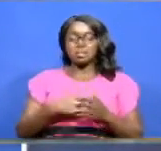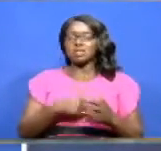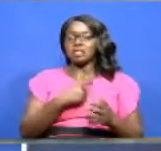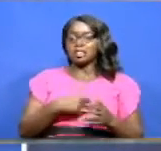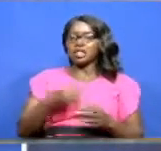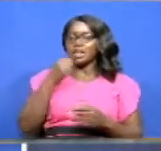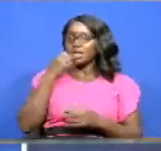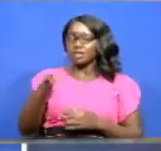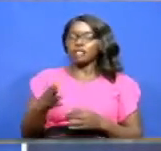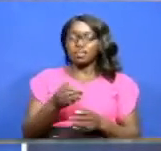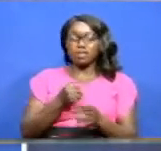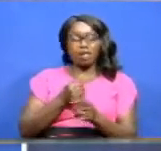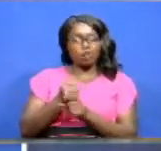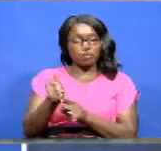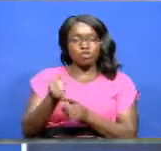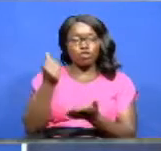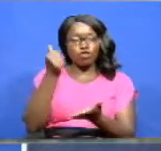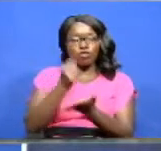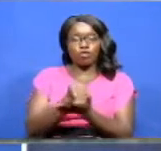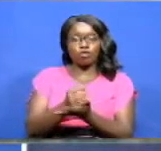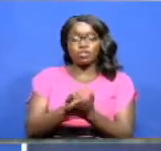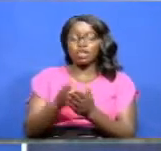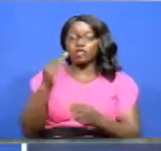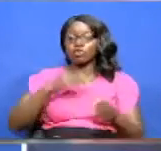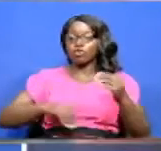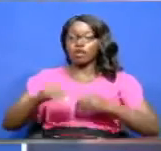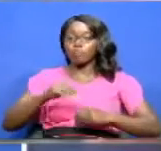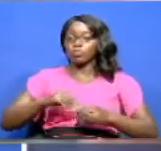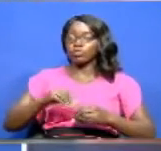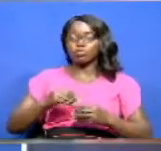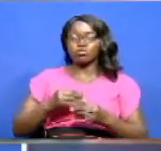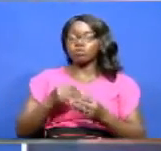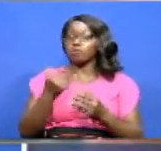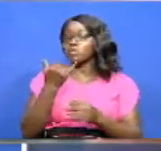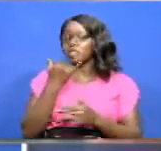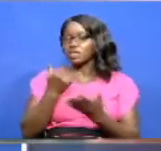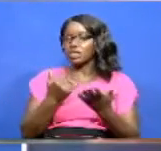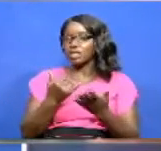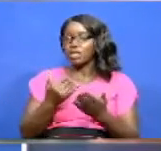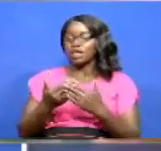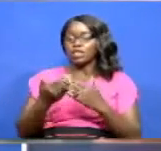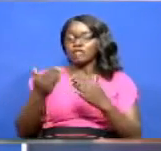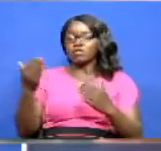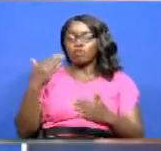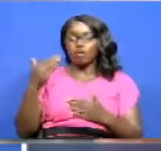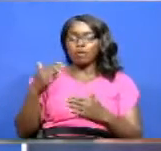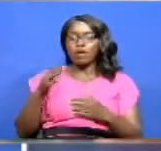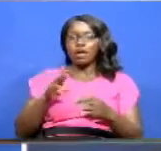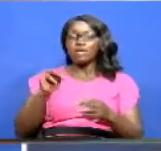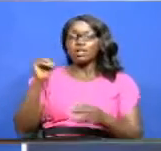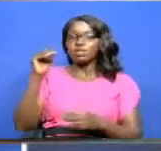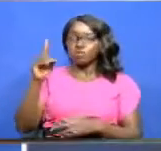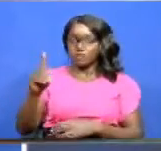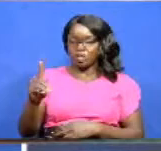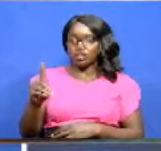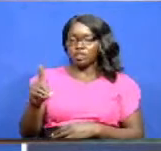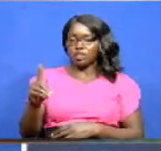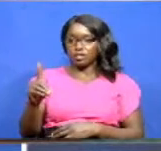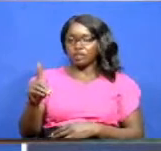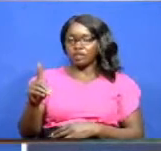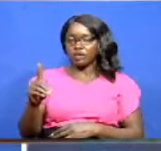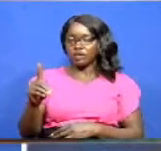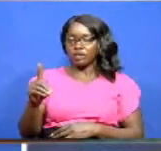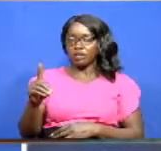abuse of office and fraud charges. The three included the former Kenya Pipeline Company Managing Director Charles Kiprotich